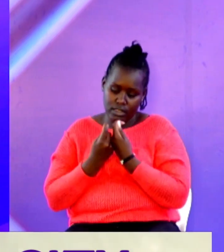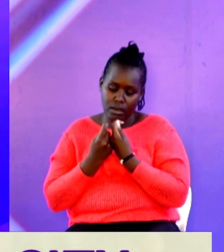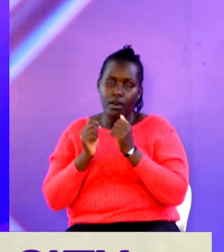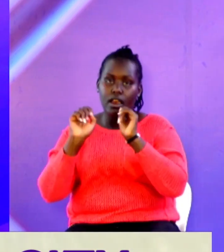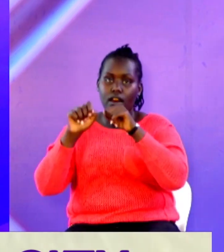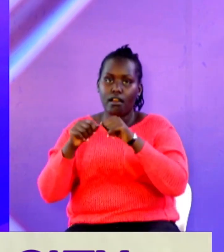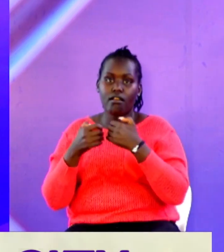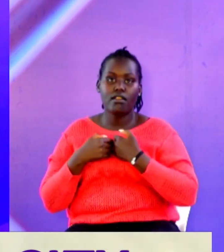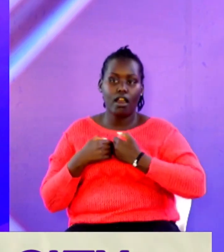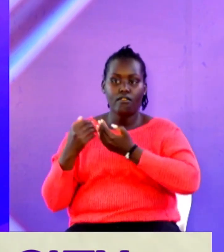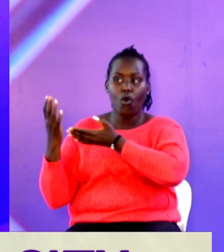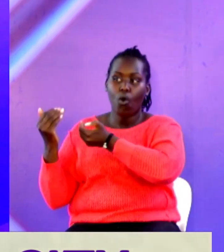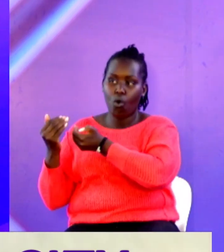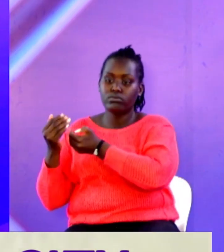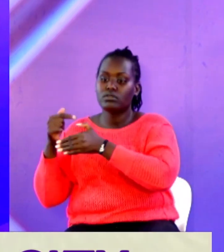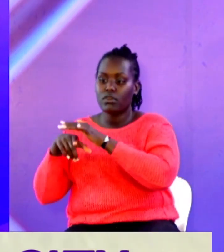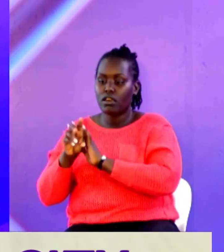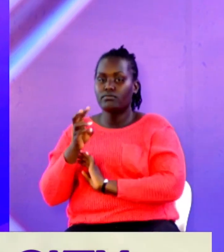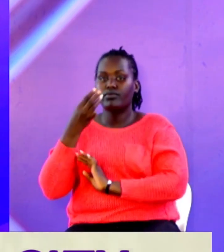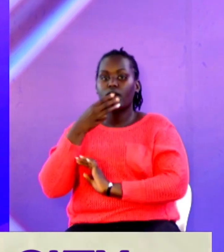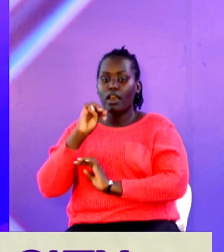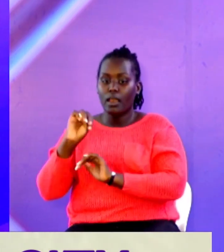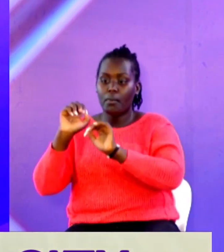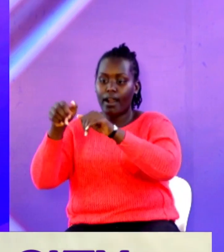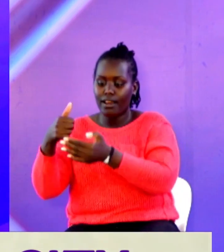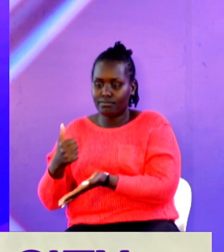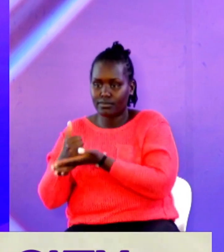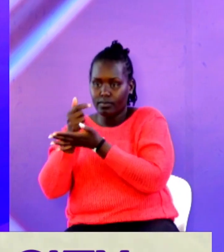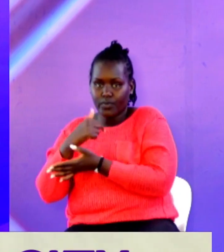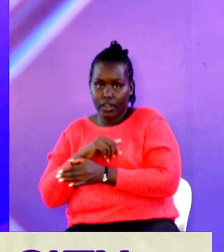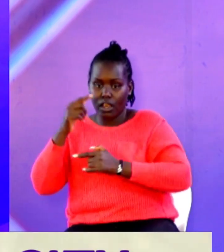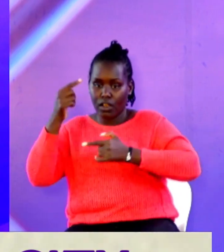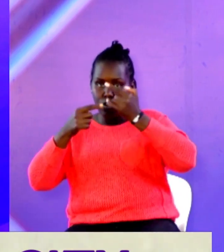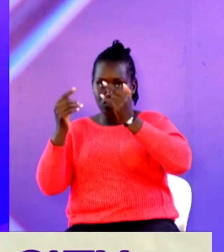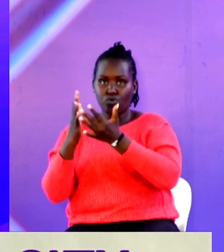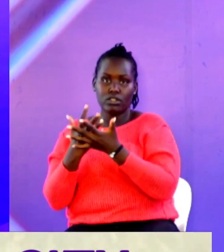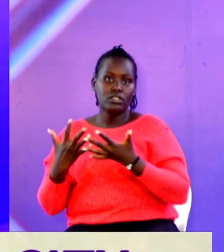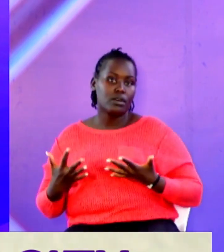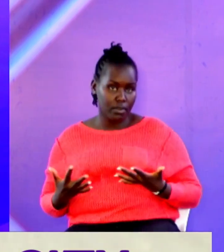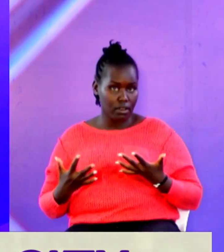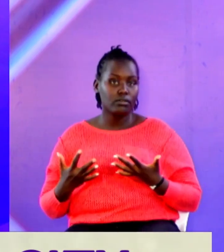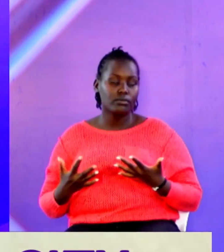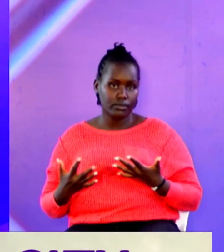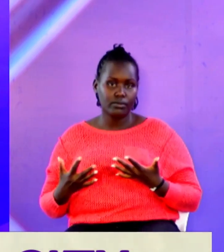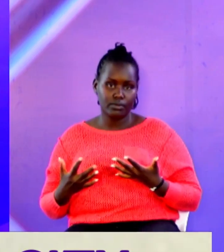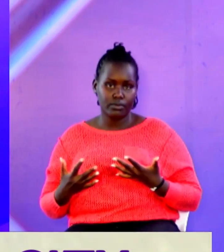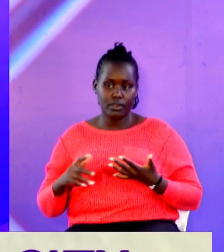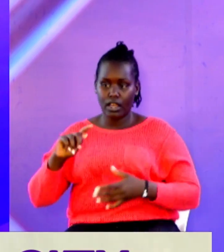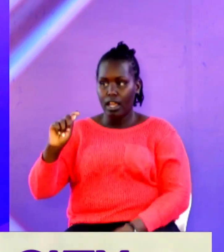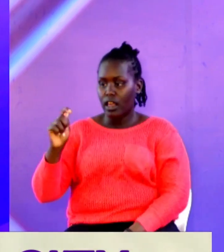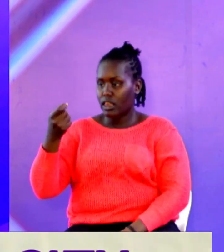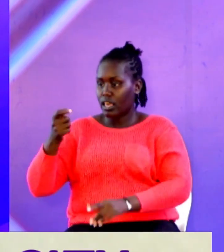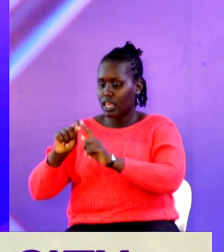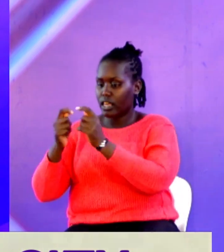still have hopes in him. He can at least help us to win something. Of course, the Kenyan teams